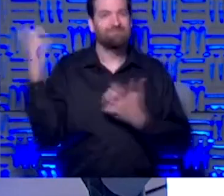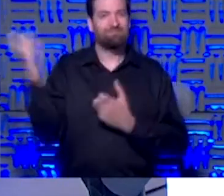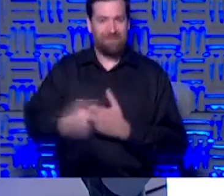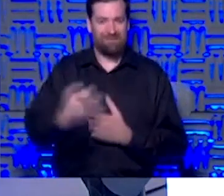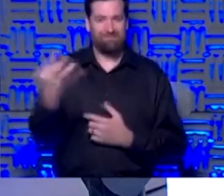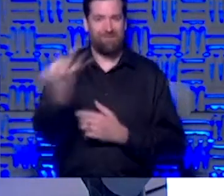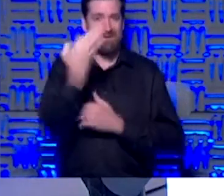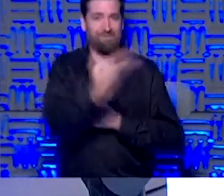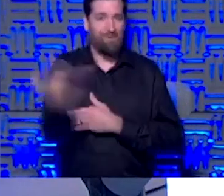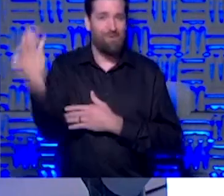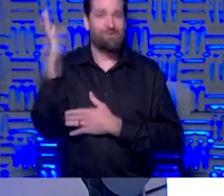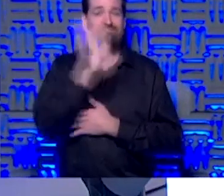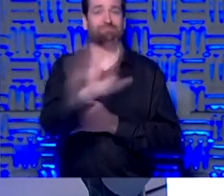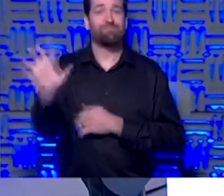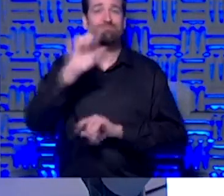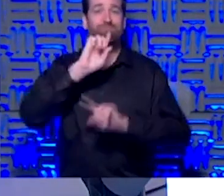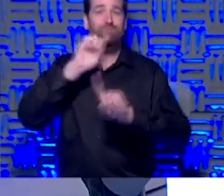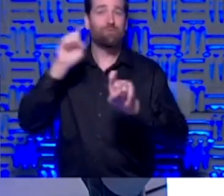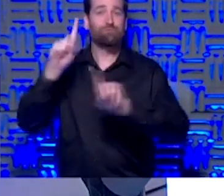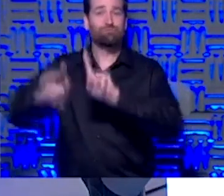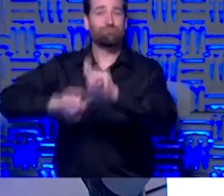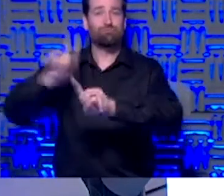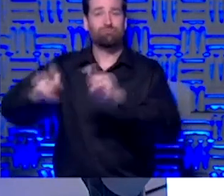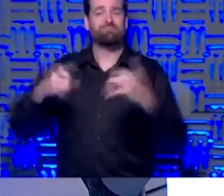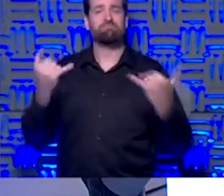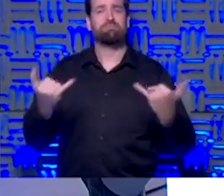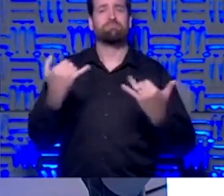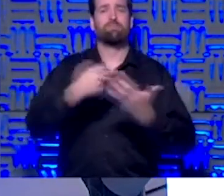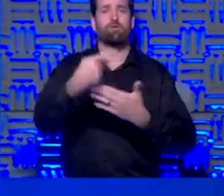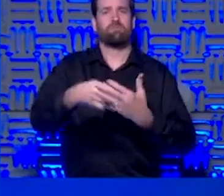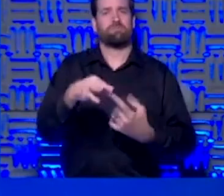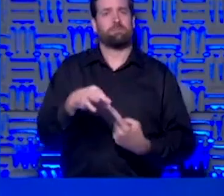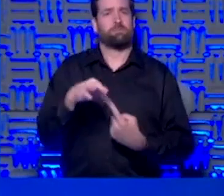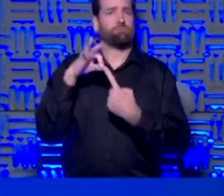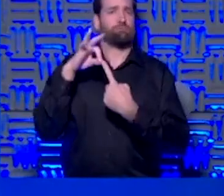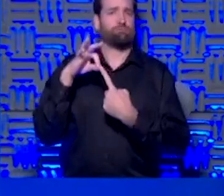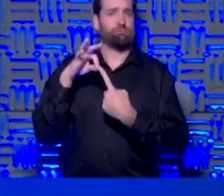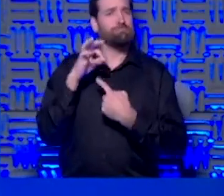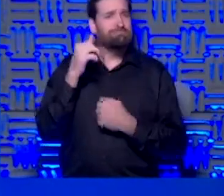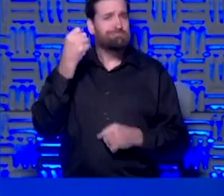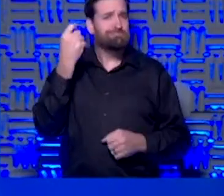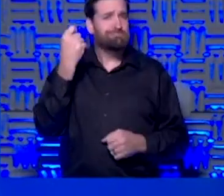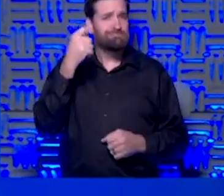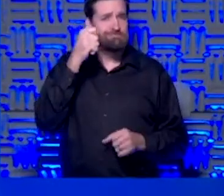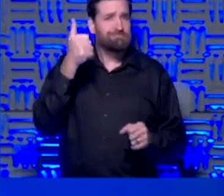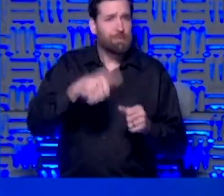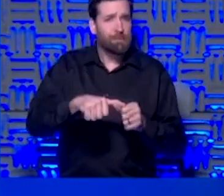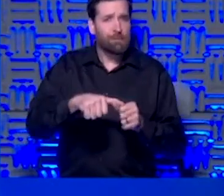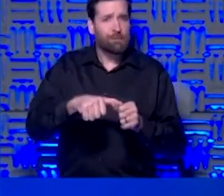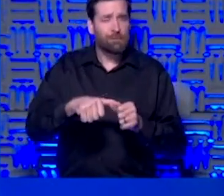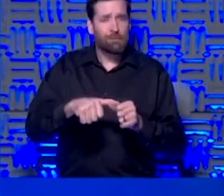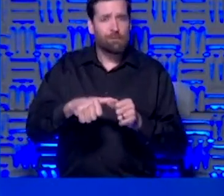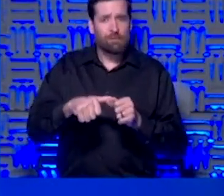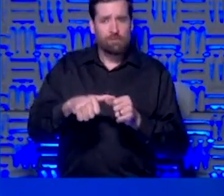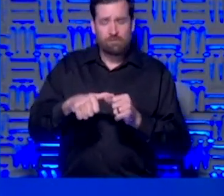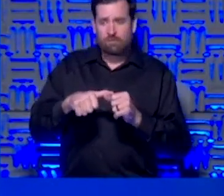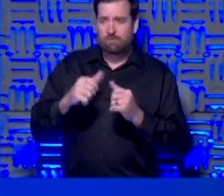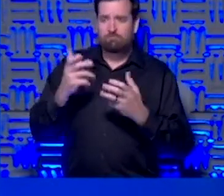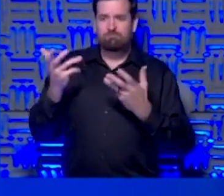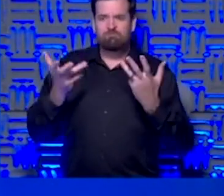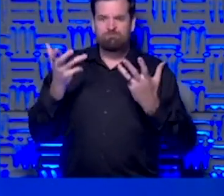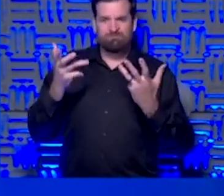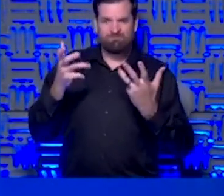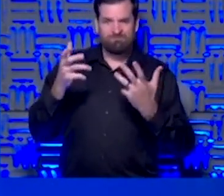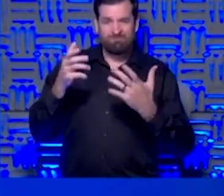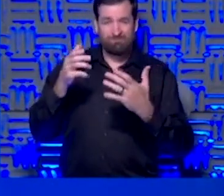to answer your questions. And today's program's kind of special, but just remember, you don't want to let go of this program